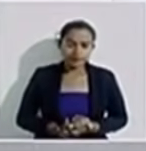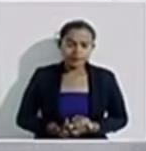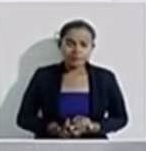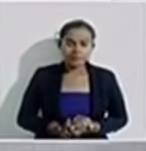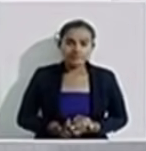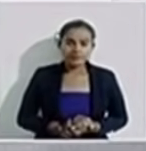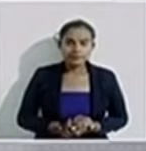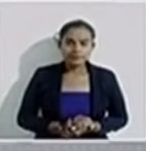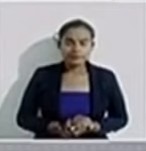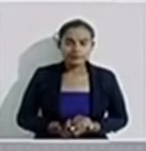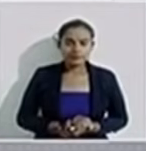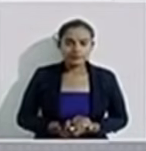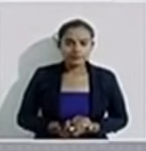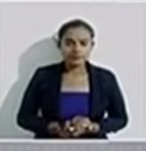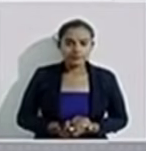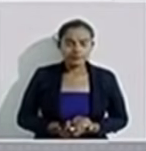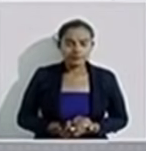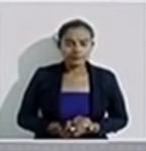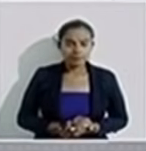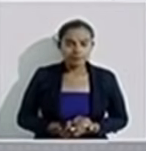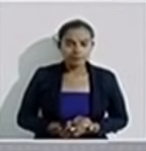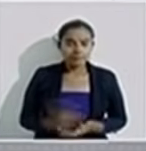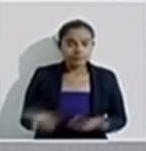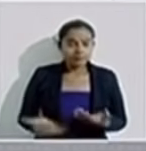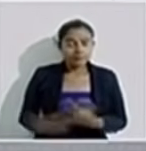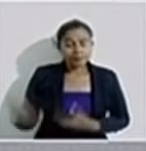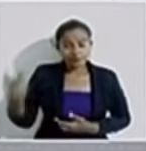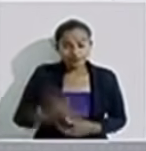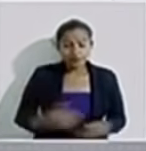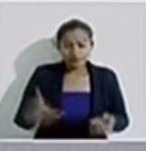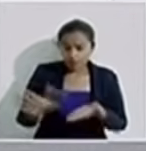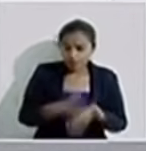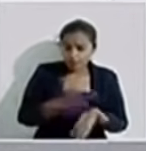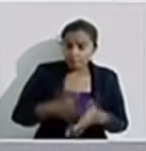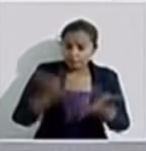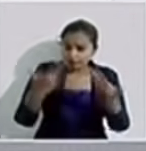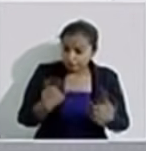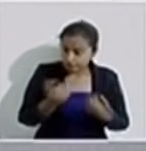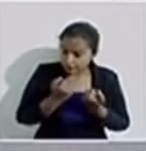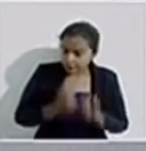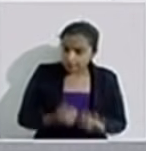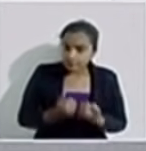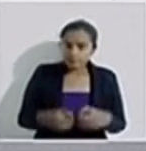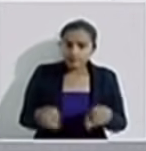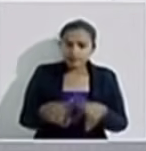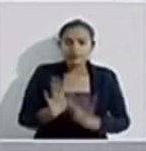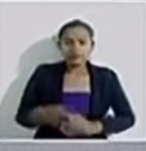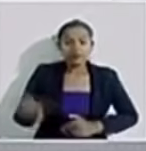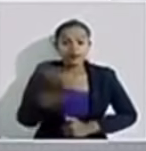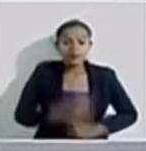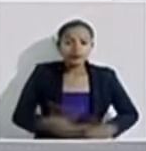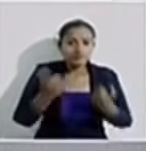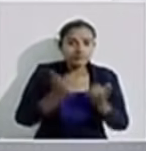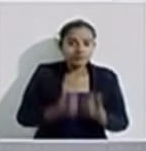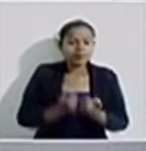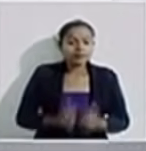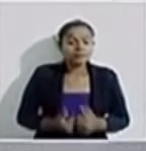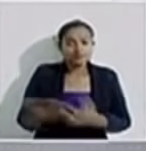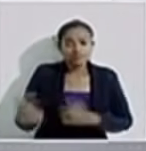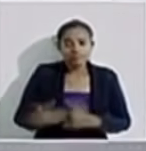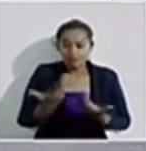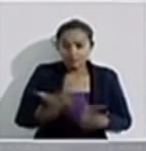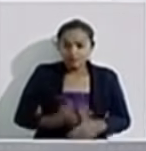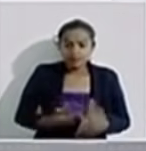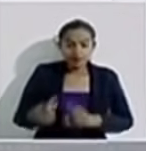Higher second-hand vehicle prices due to limited new vehicle supplies have reduced affordability and will most likely weaken future demand for